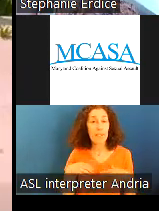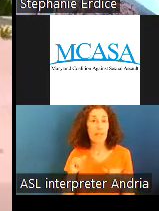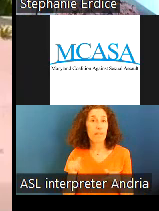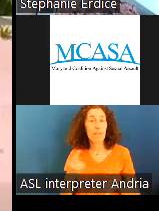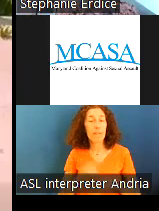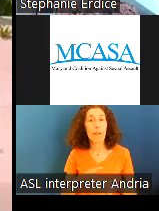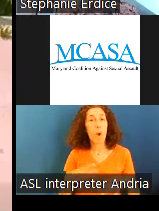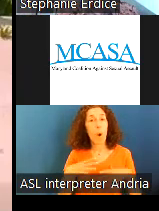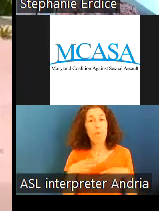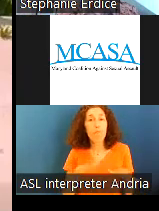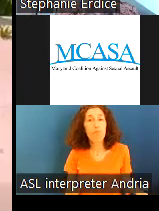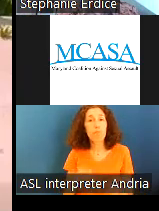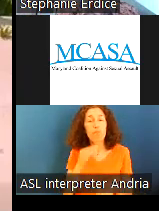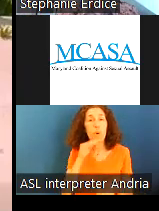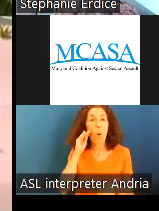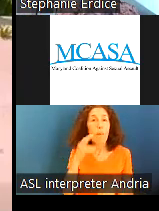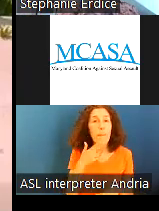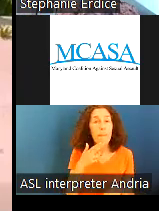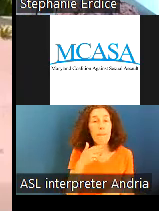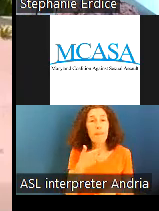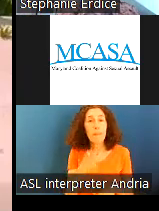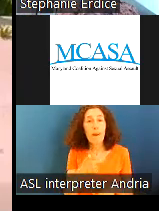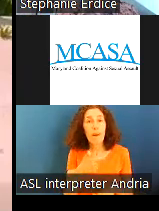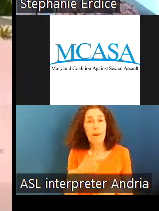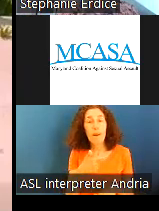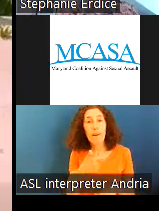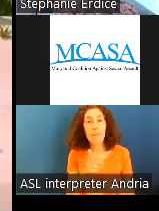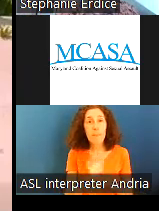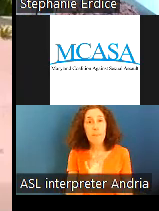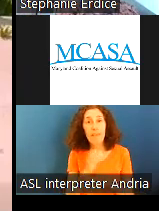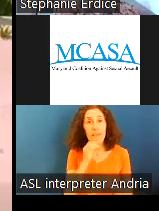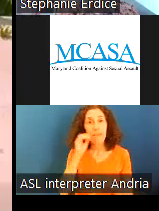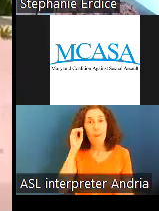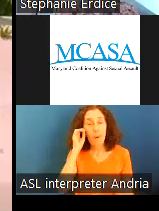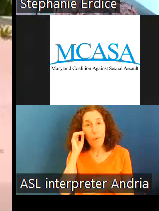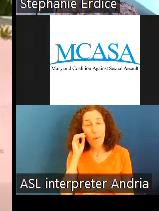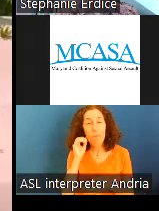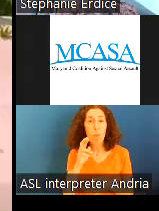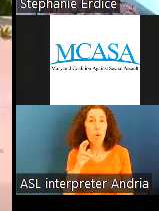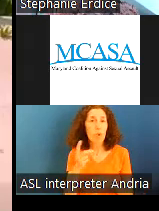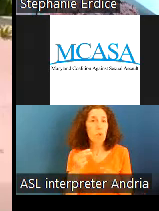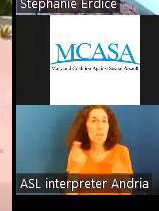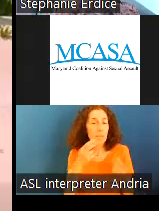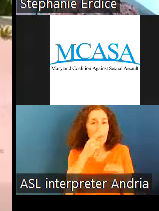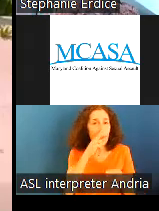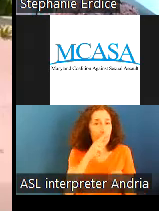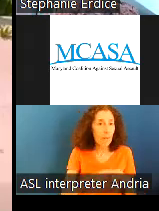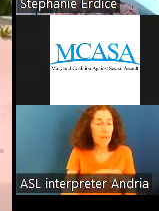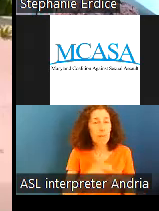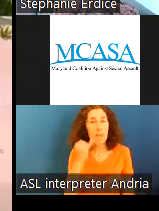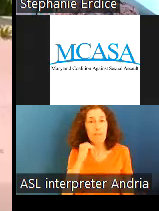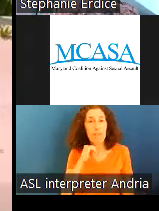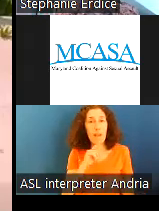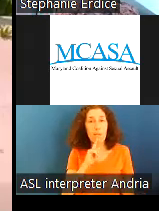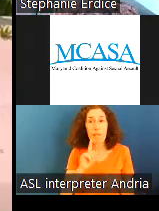can stay home and watch those funny movies if you want, or, garden or do all those other things. And taking